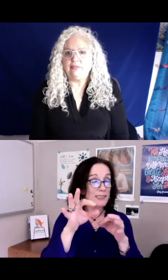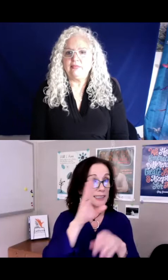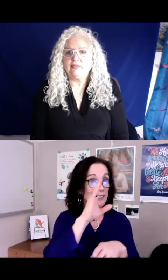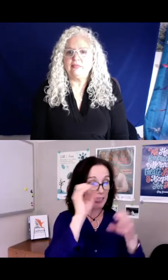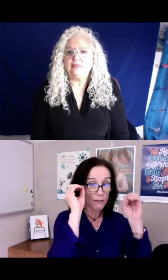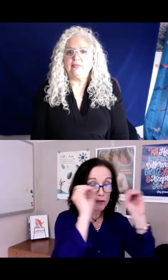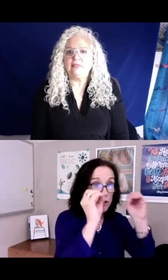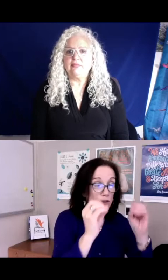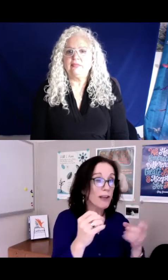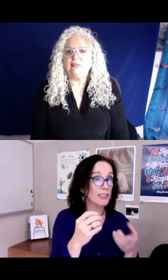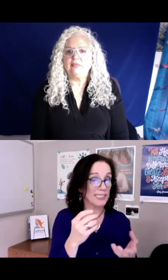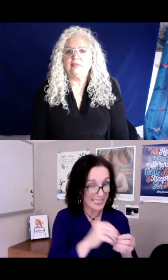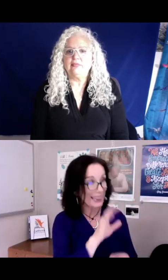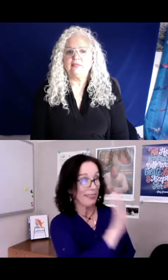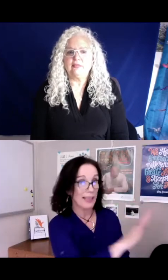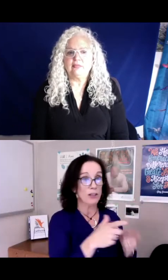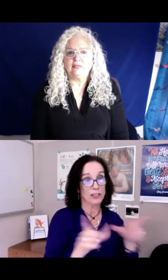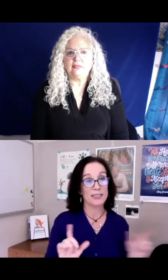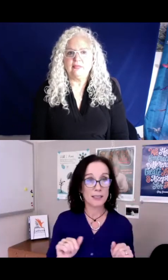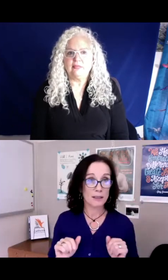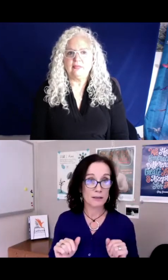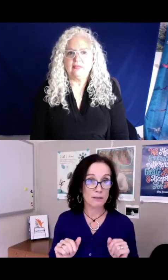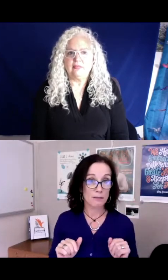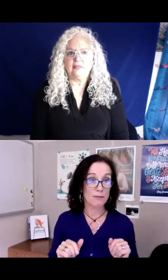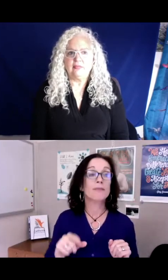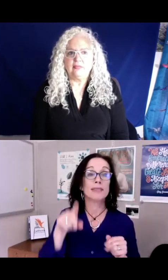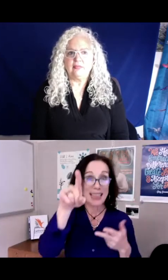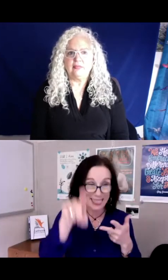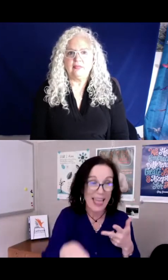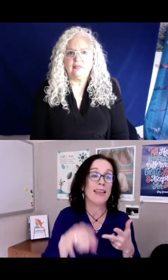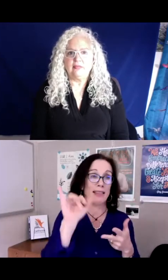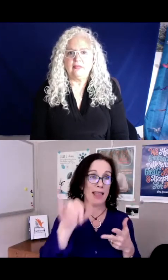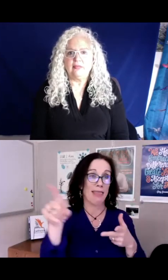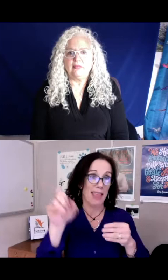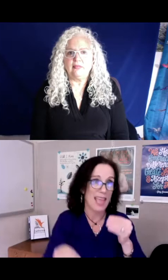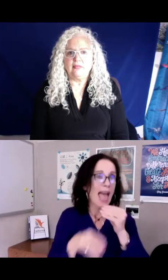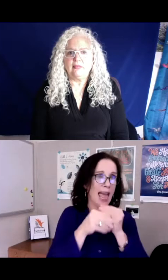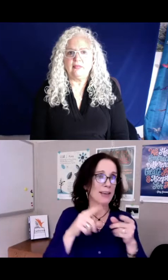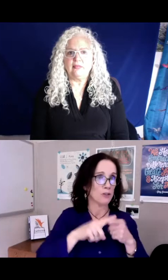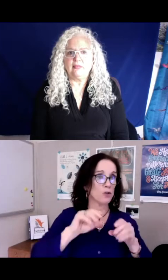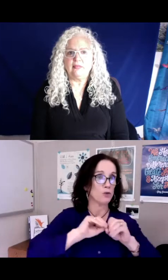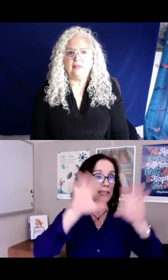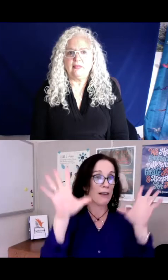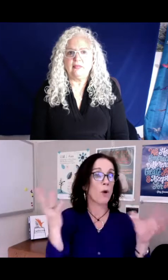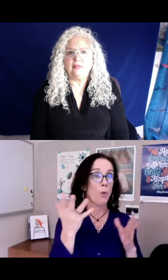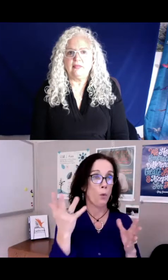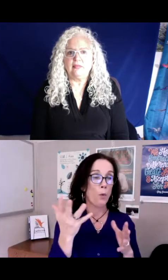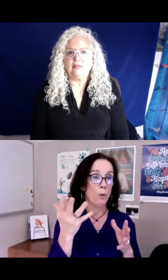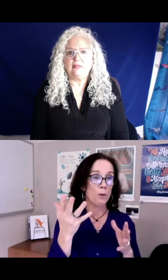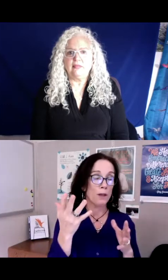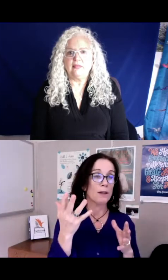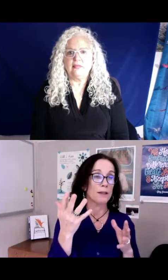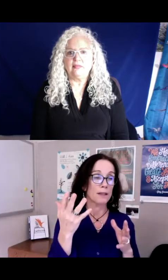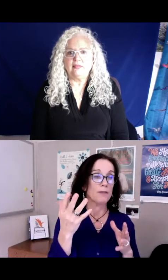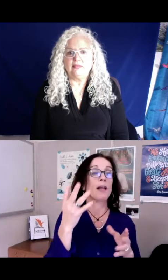Do they have direct instruction in their language? Those things are things that they have